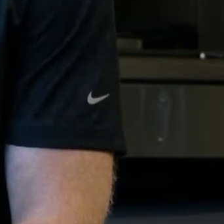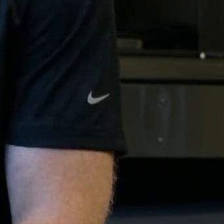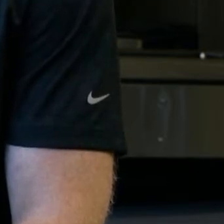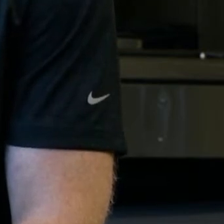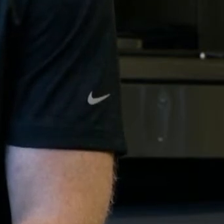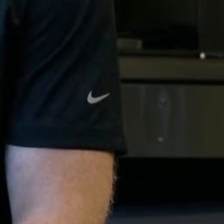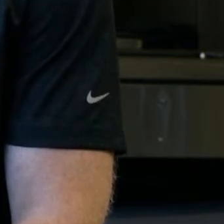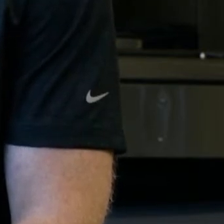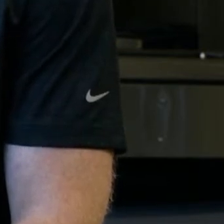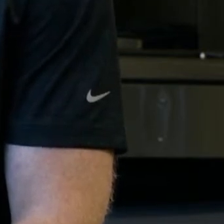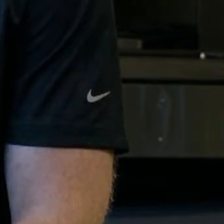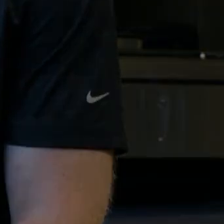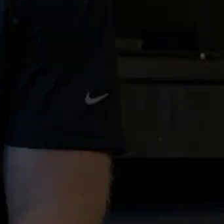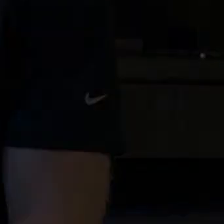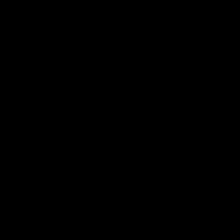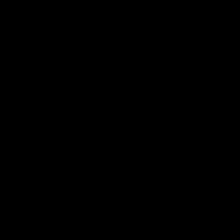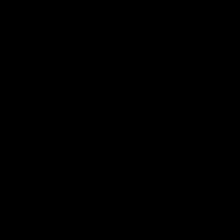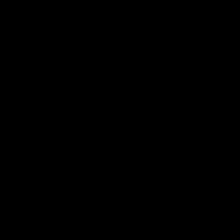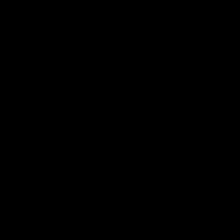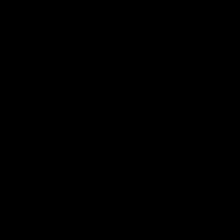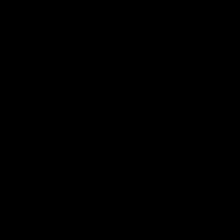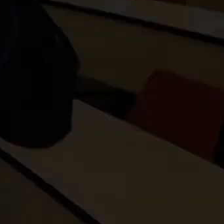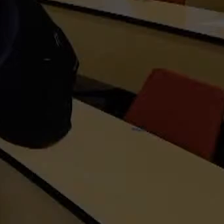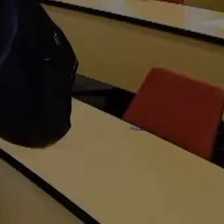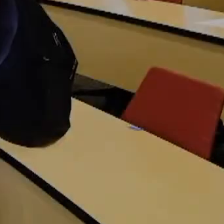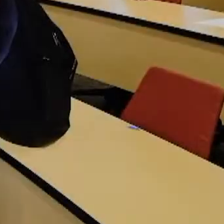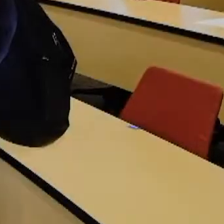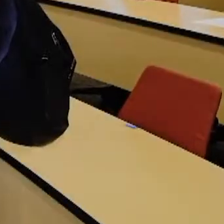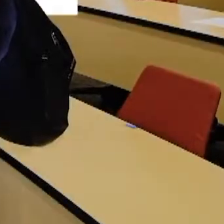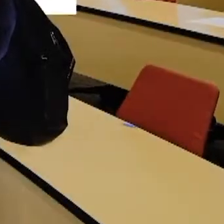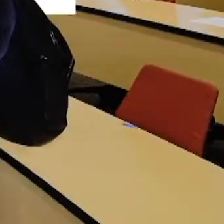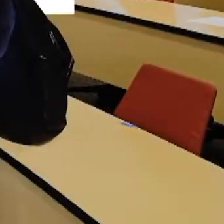improved medical procedures and treatments.